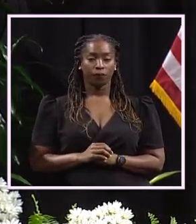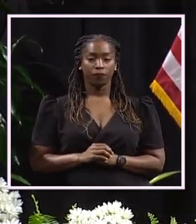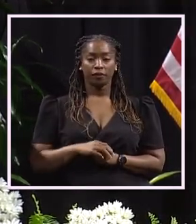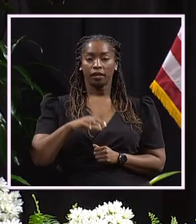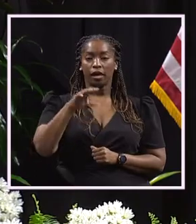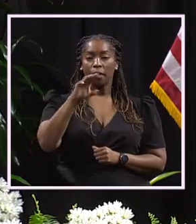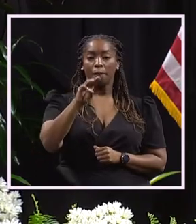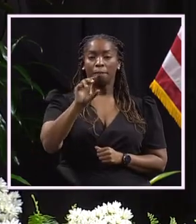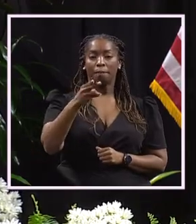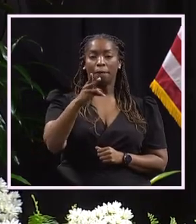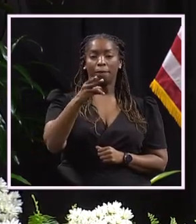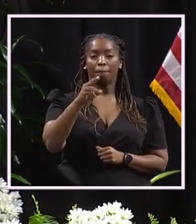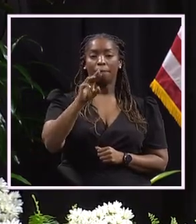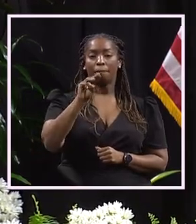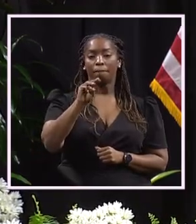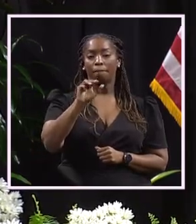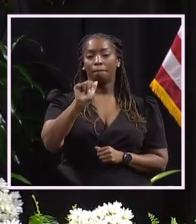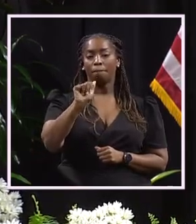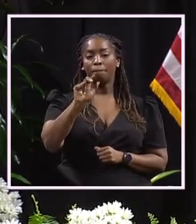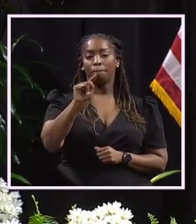Matthew J. Pena.